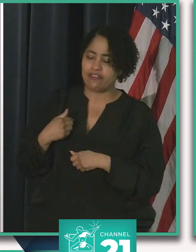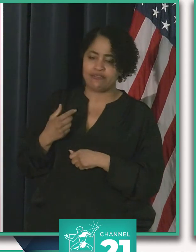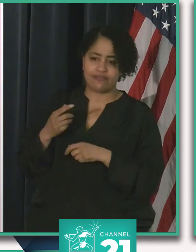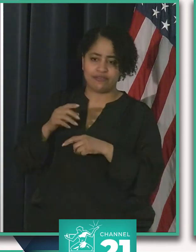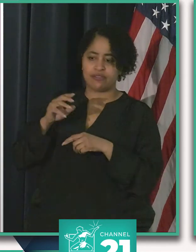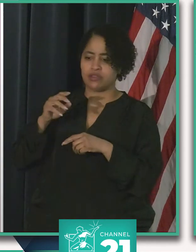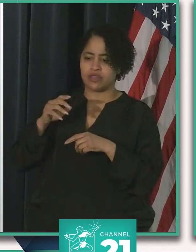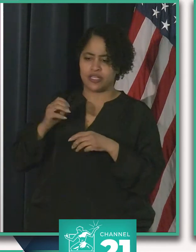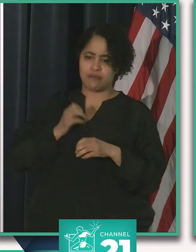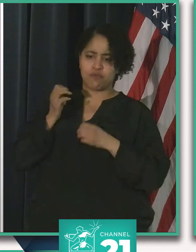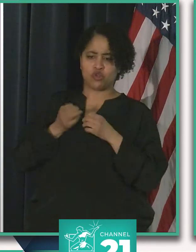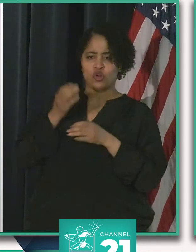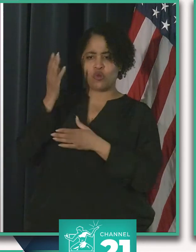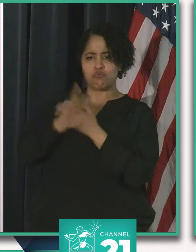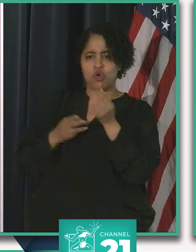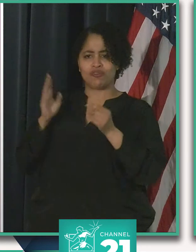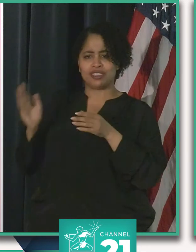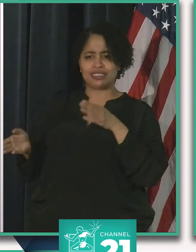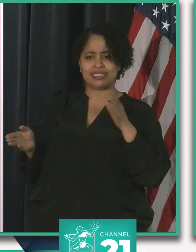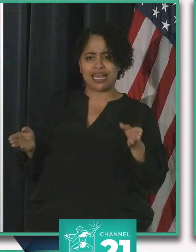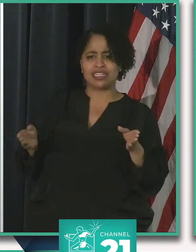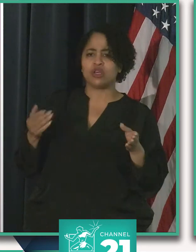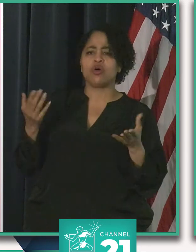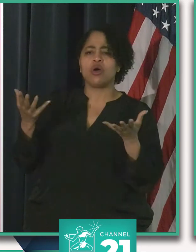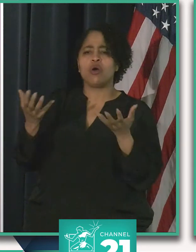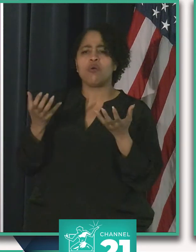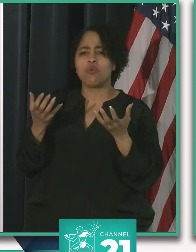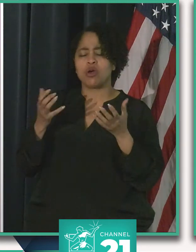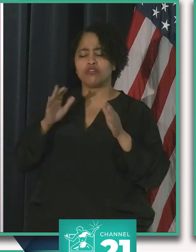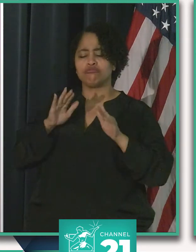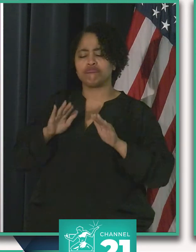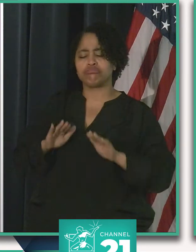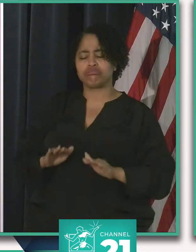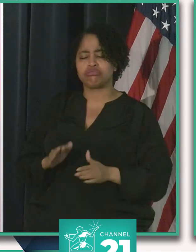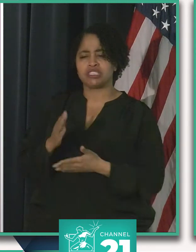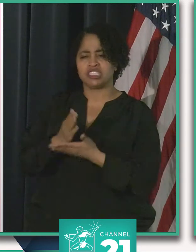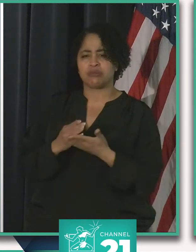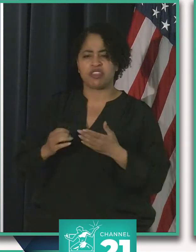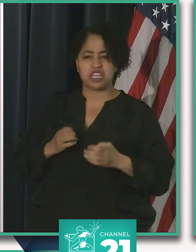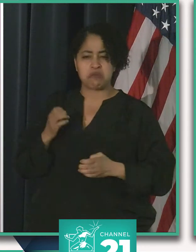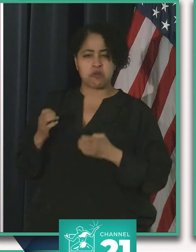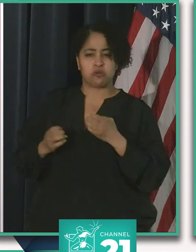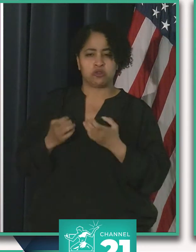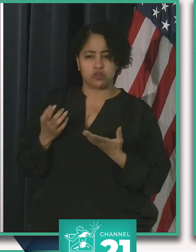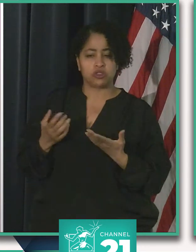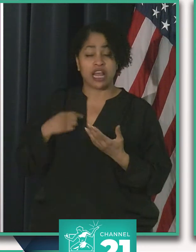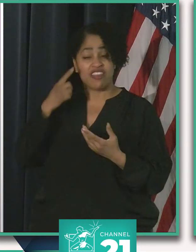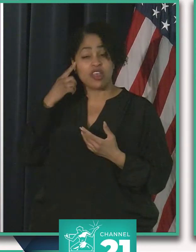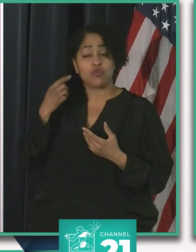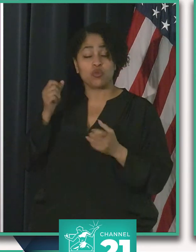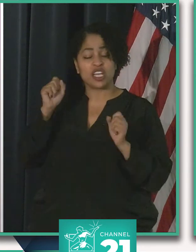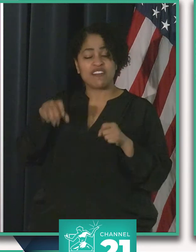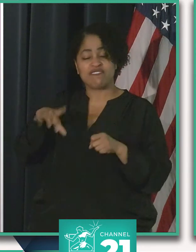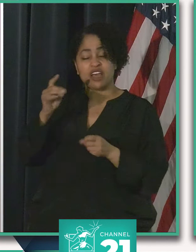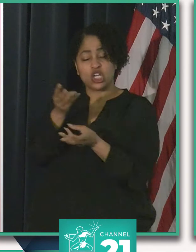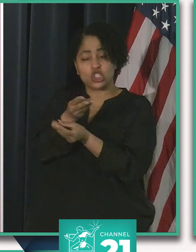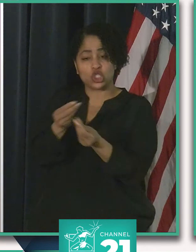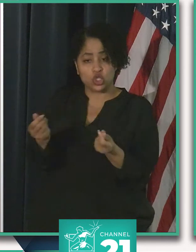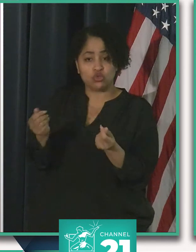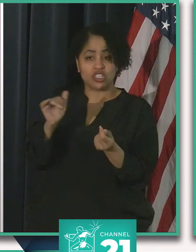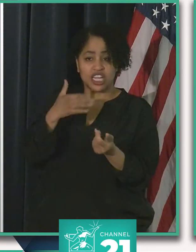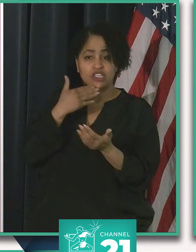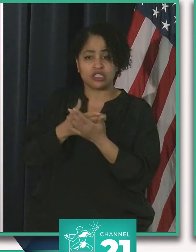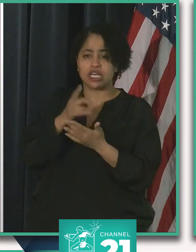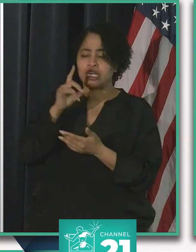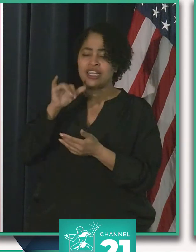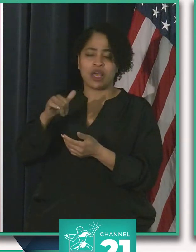and it's one of those things, if we can just bring the emotions down, I think there's a solution here that's good, that doesn't change the character of the neighborhood.